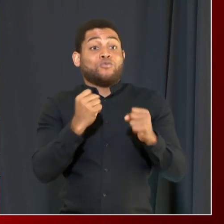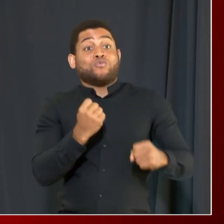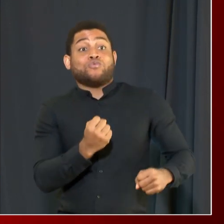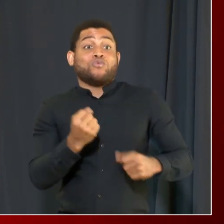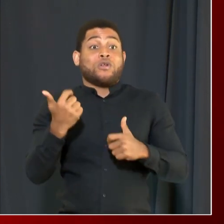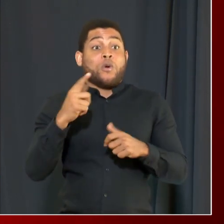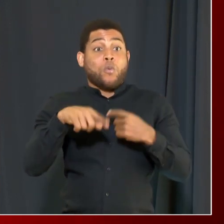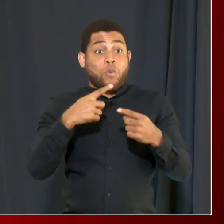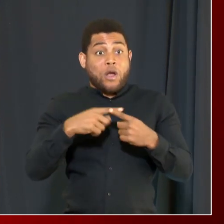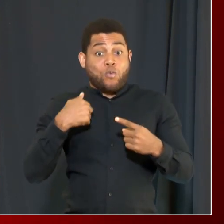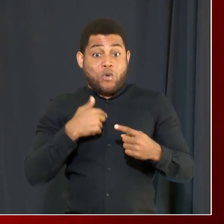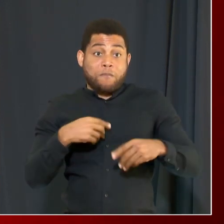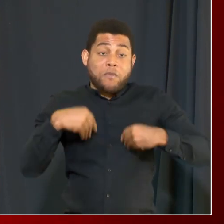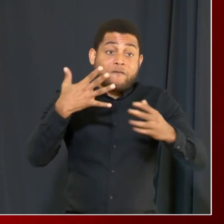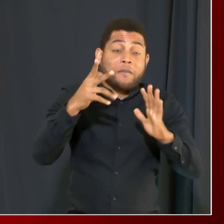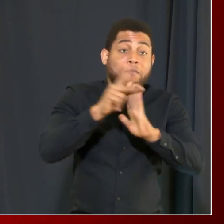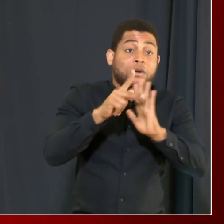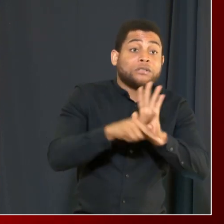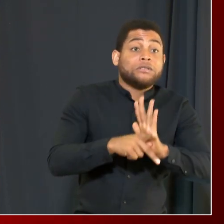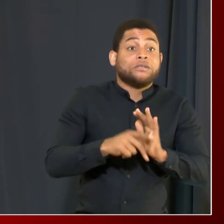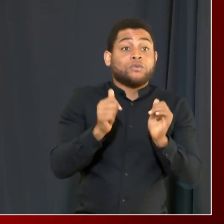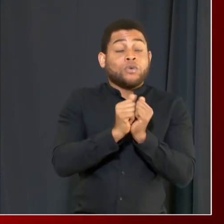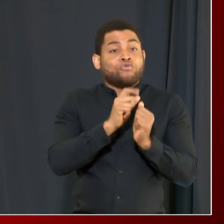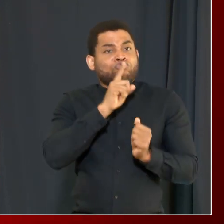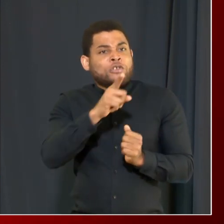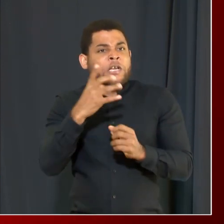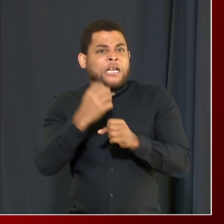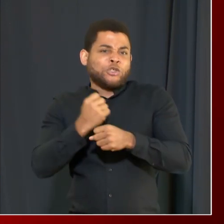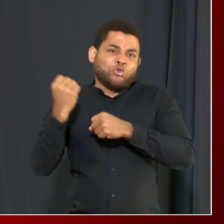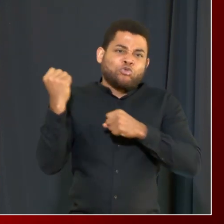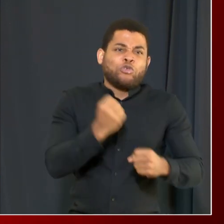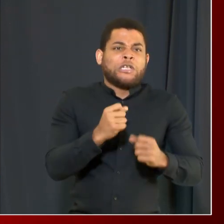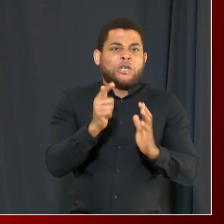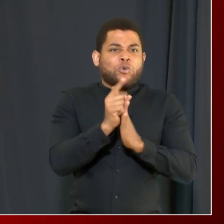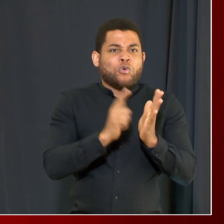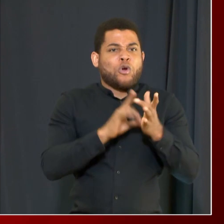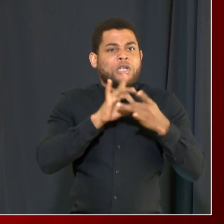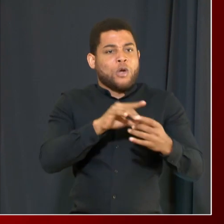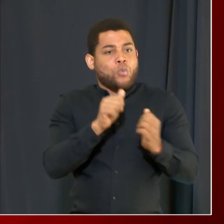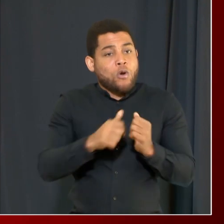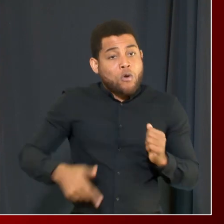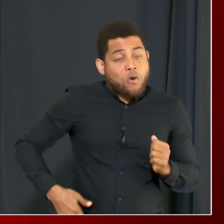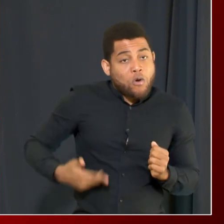both our local law around gun trafficking, whether it's